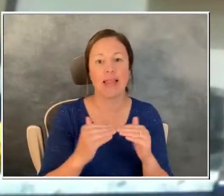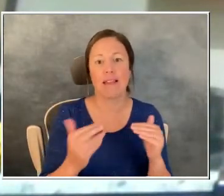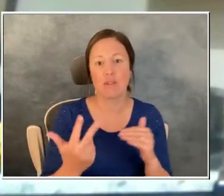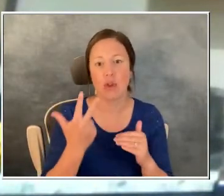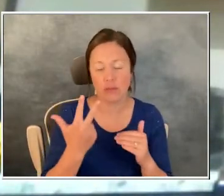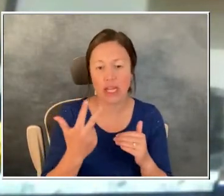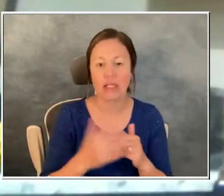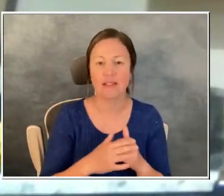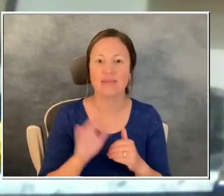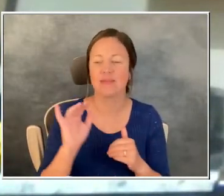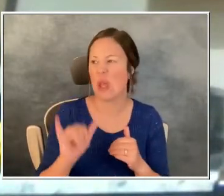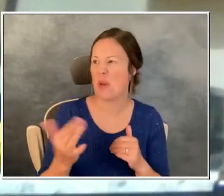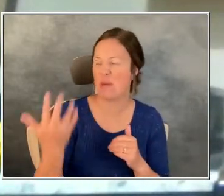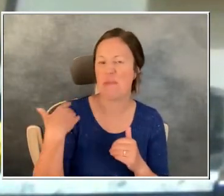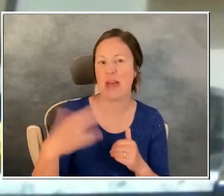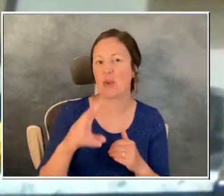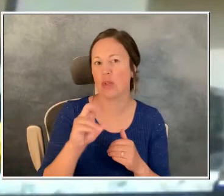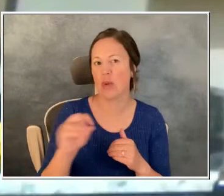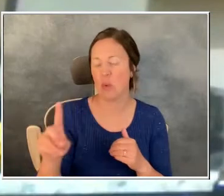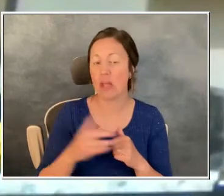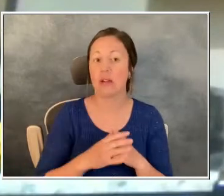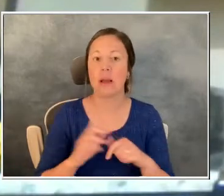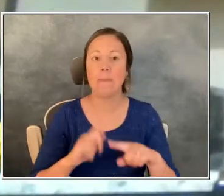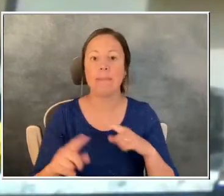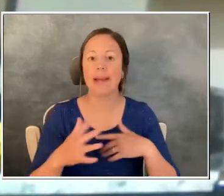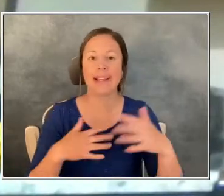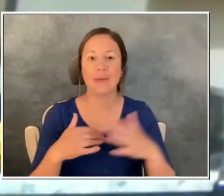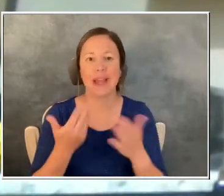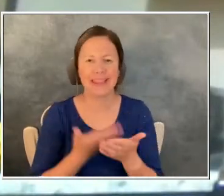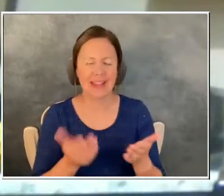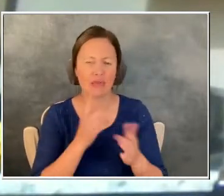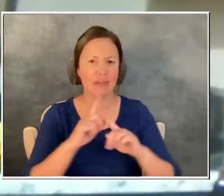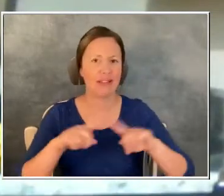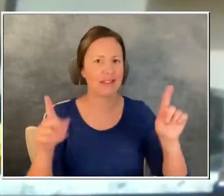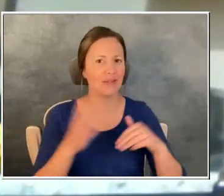'01. And things were a lot different back then.